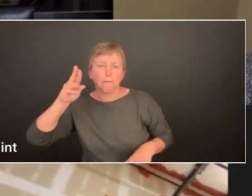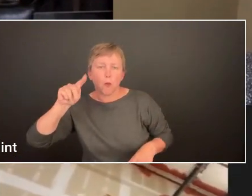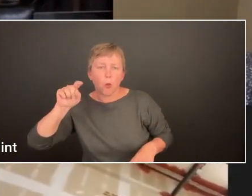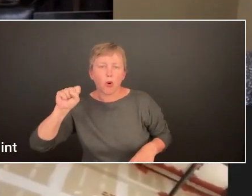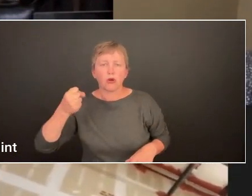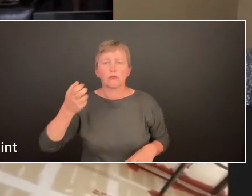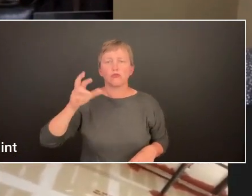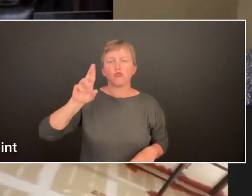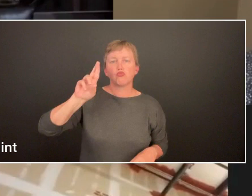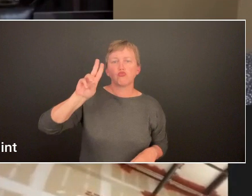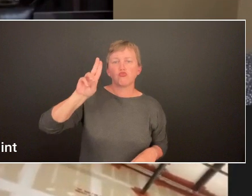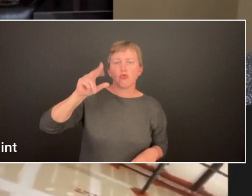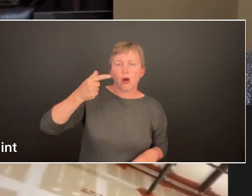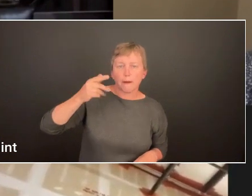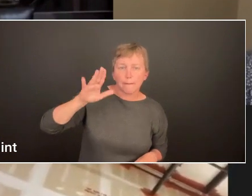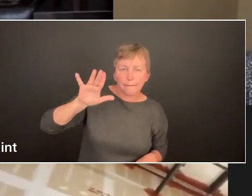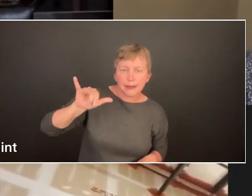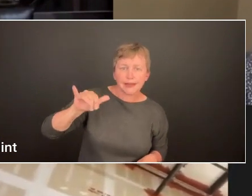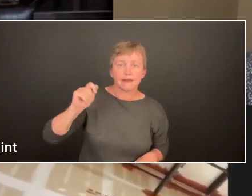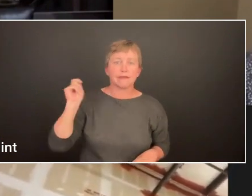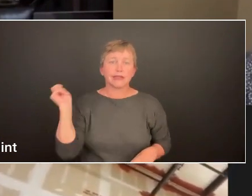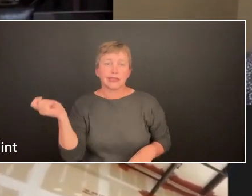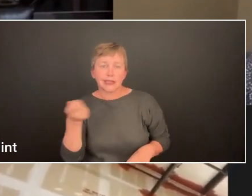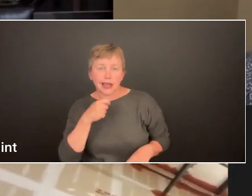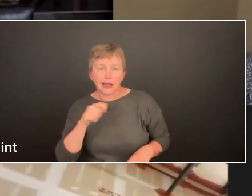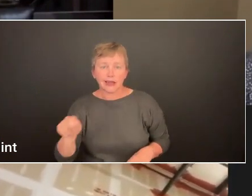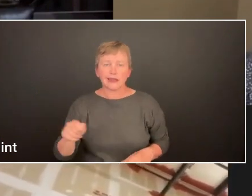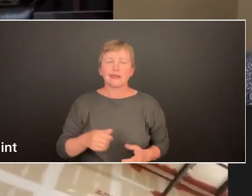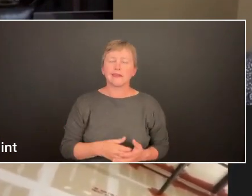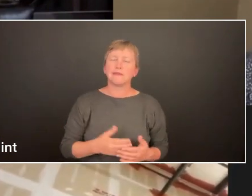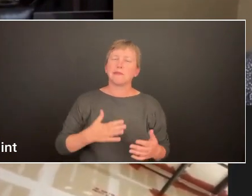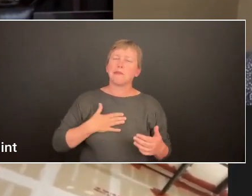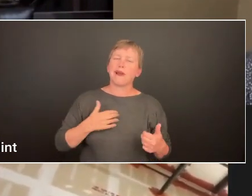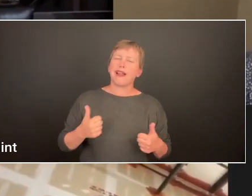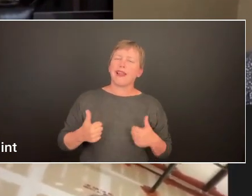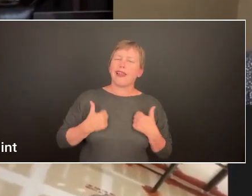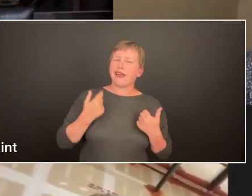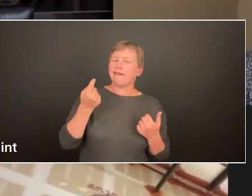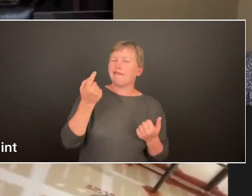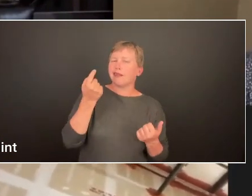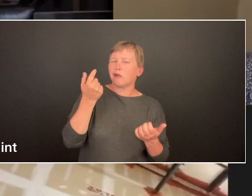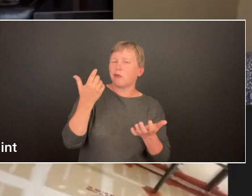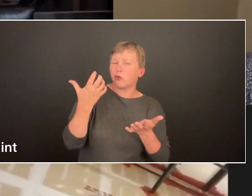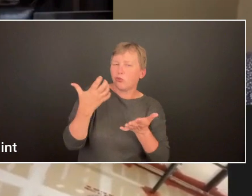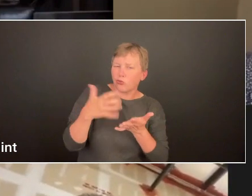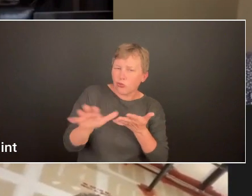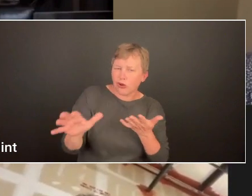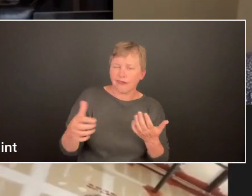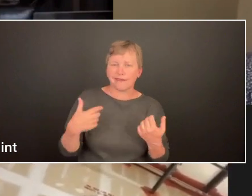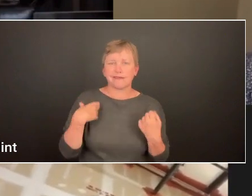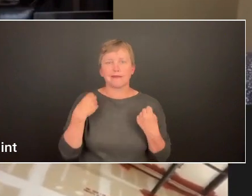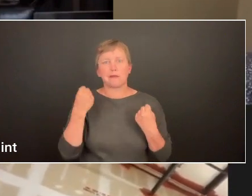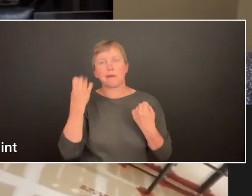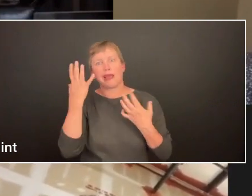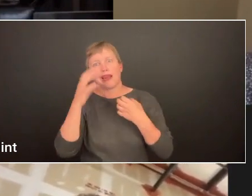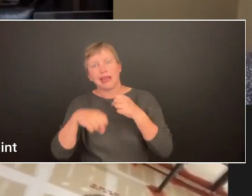and I was I was 20 years old when I was injured, and I was still kind of a roughneck. I